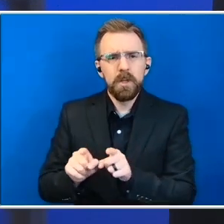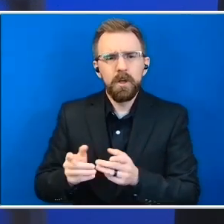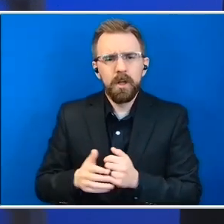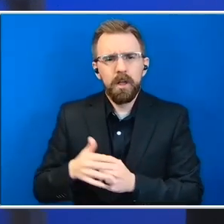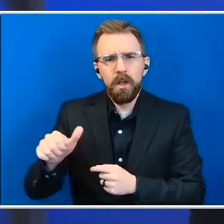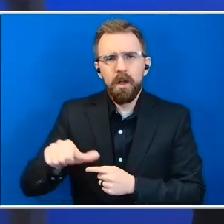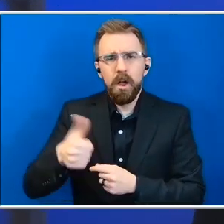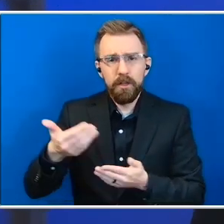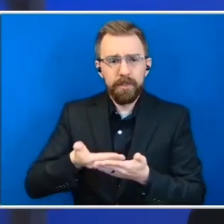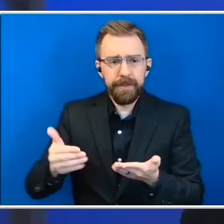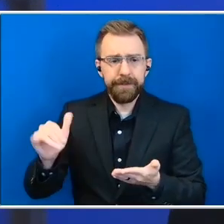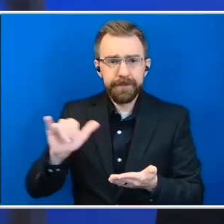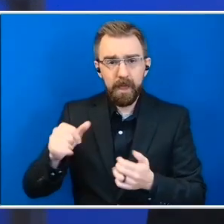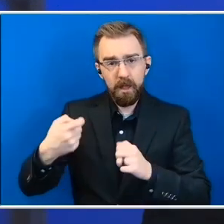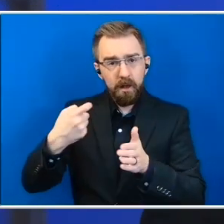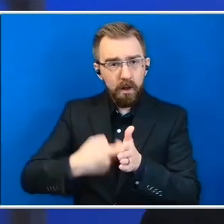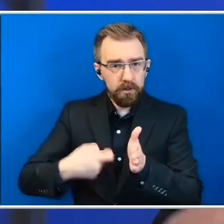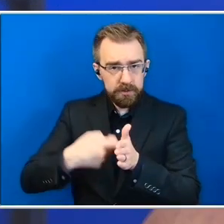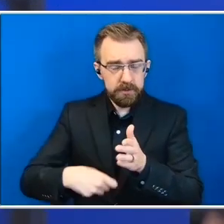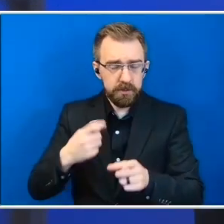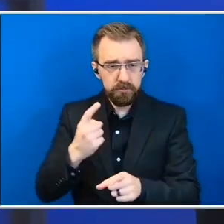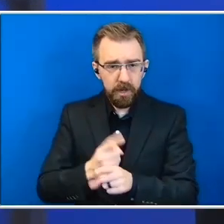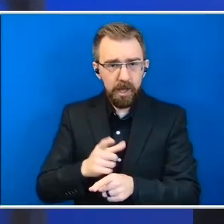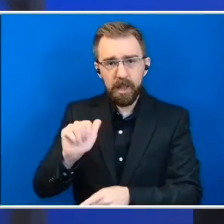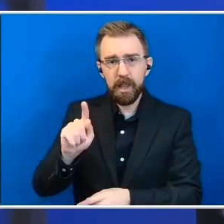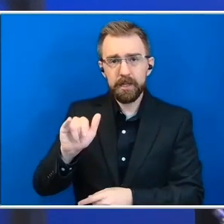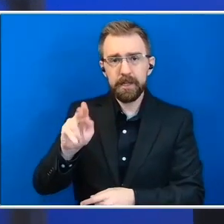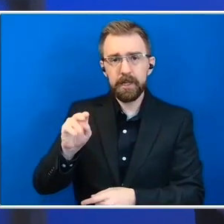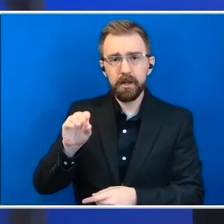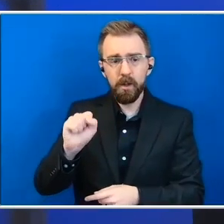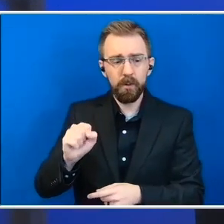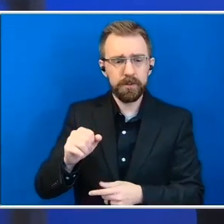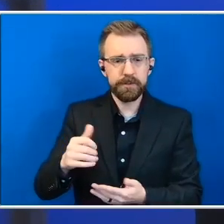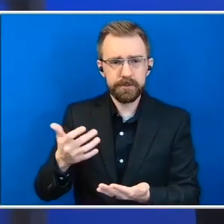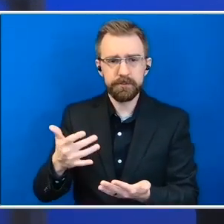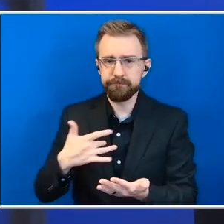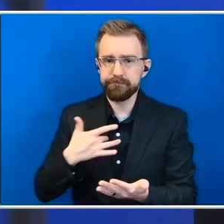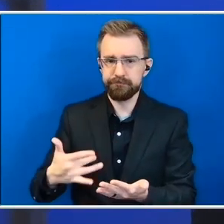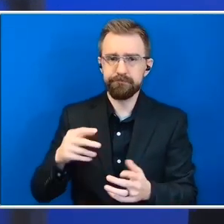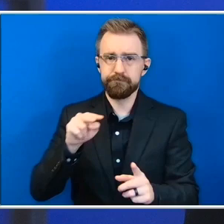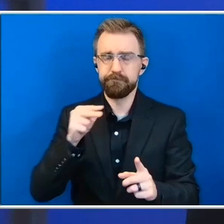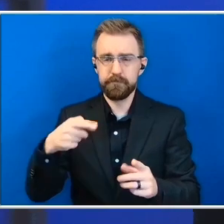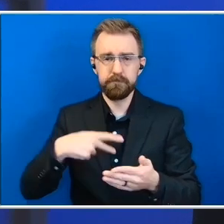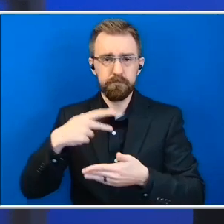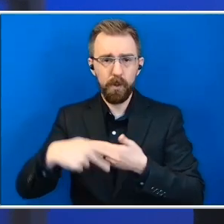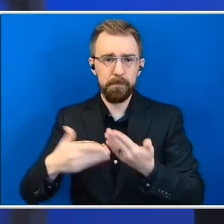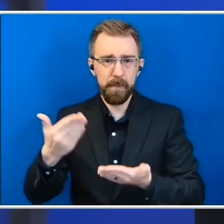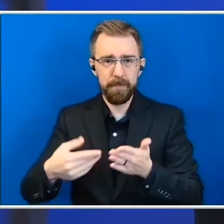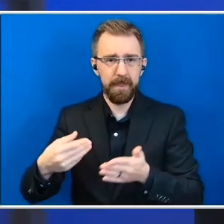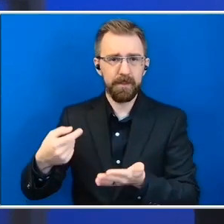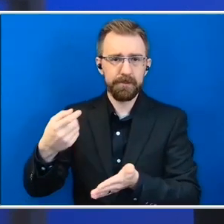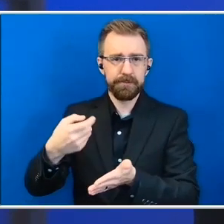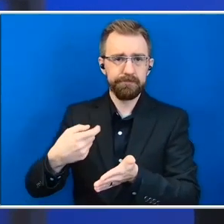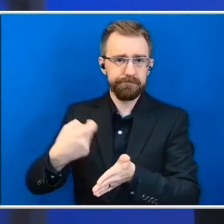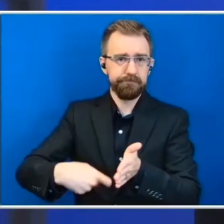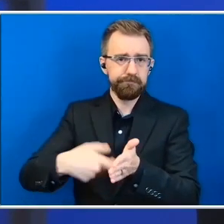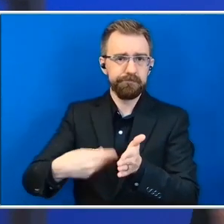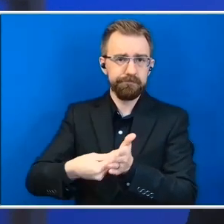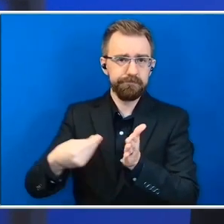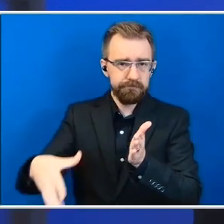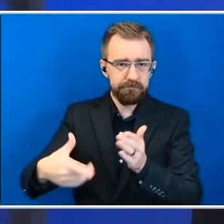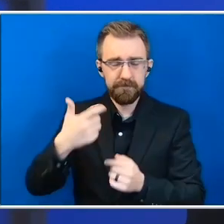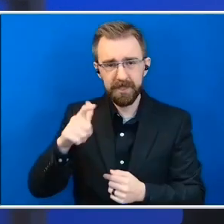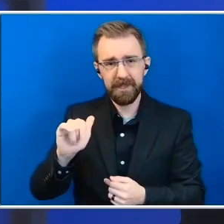as cost, right? Latinos are more likely to perceive that these programs might be costly, especially because Latinos have one of